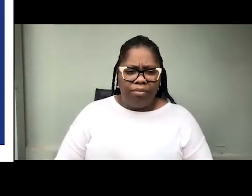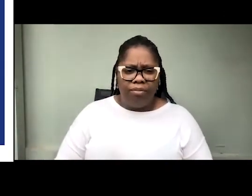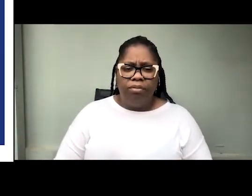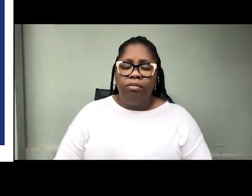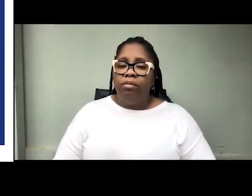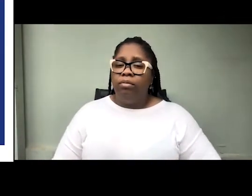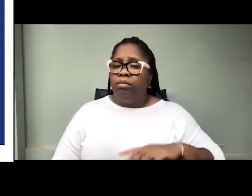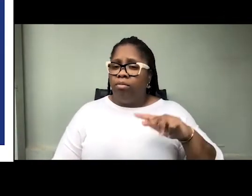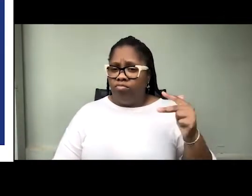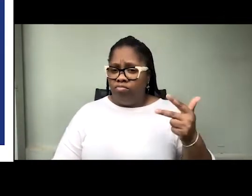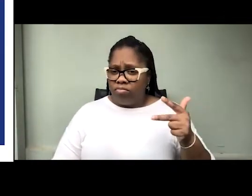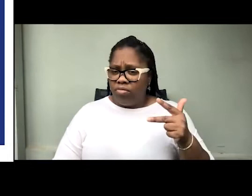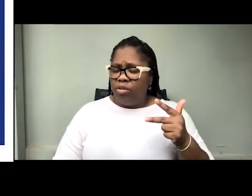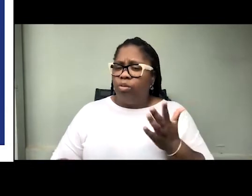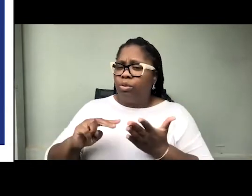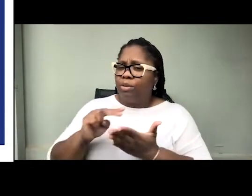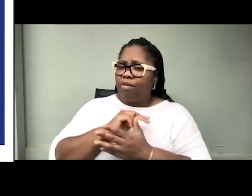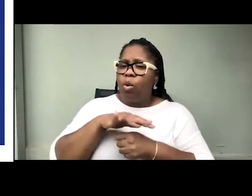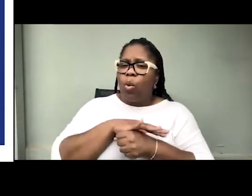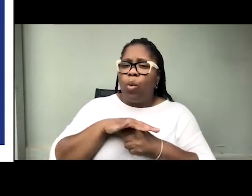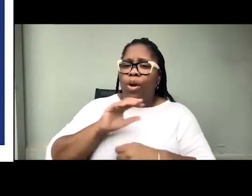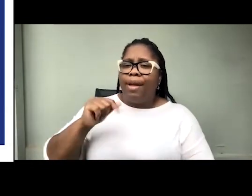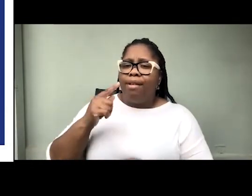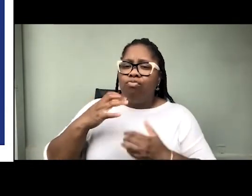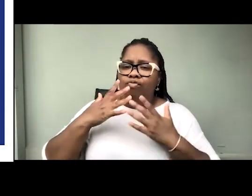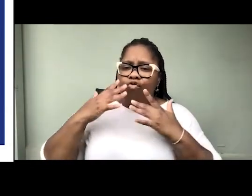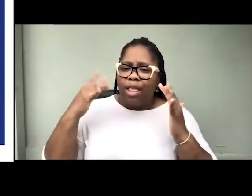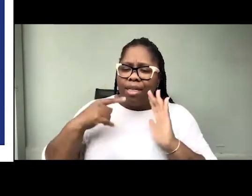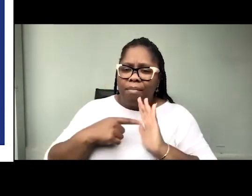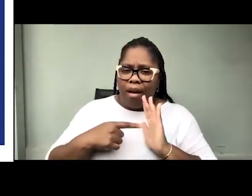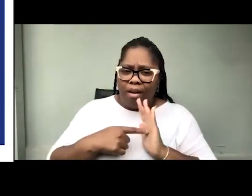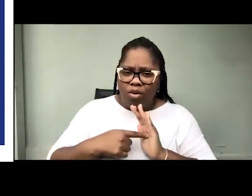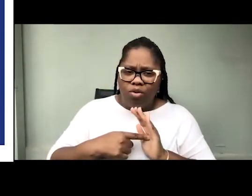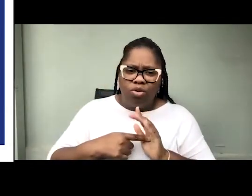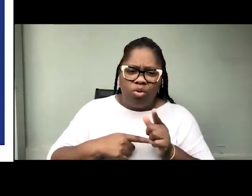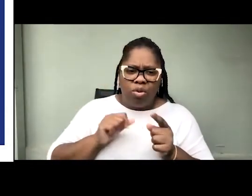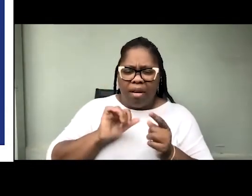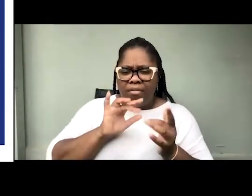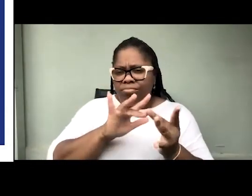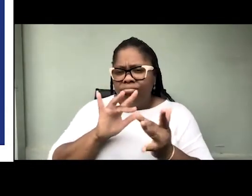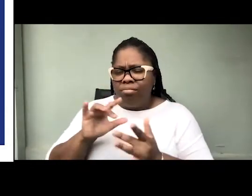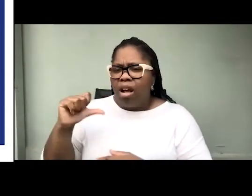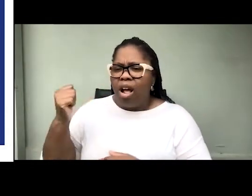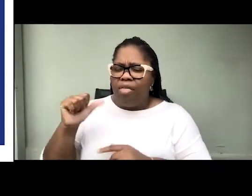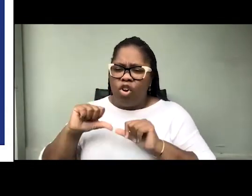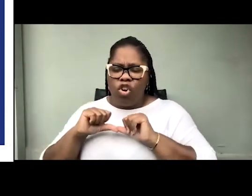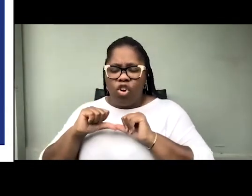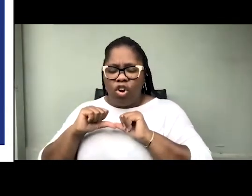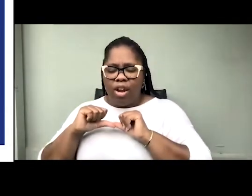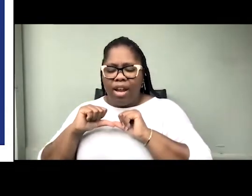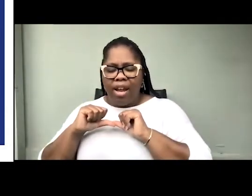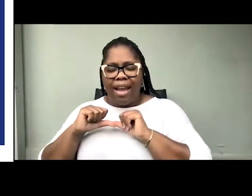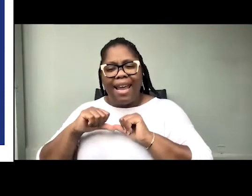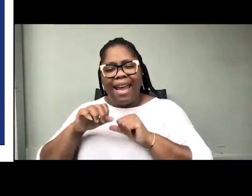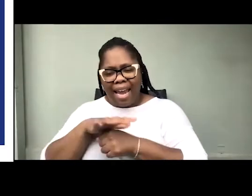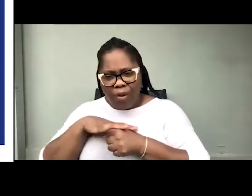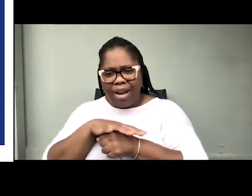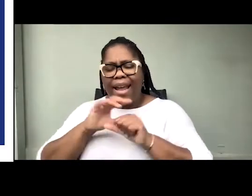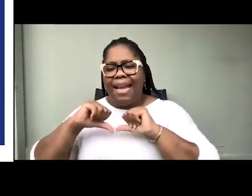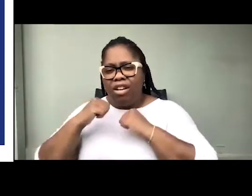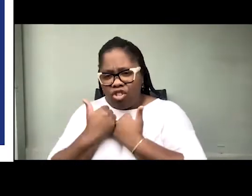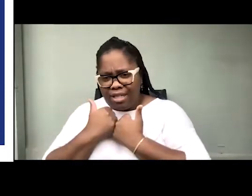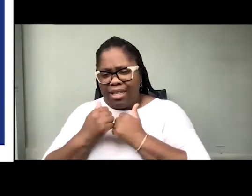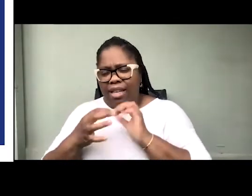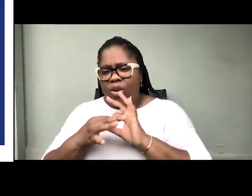Play 3 is review local age-friendly models. So on here, you can tap into other area agency on aging for your plans. We